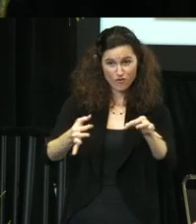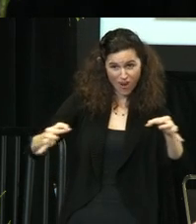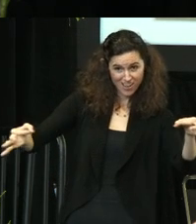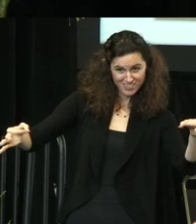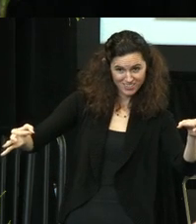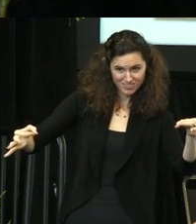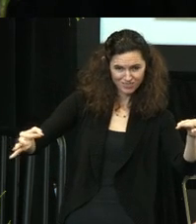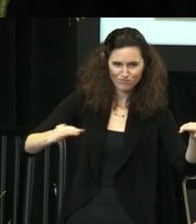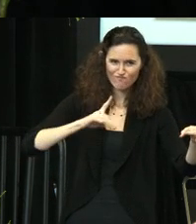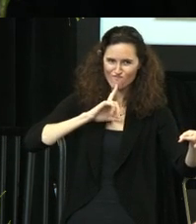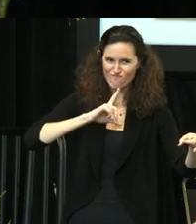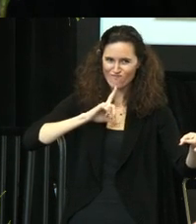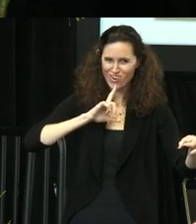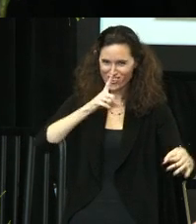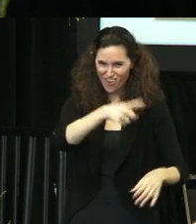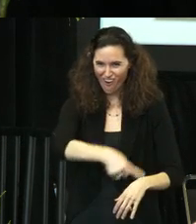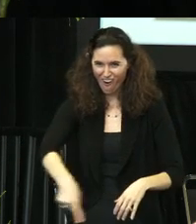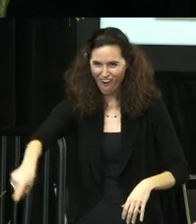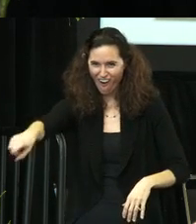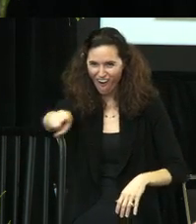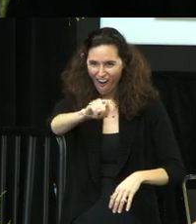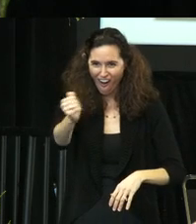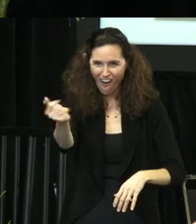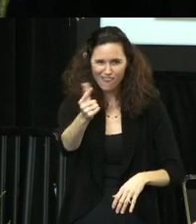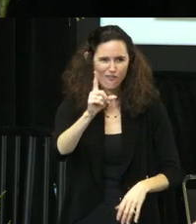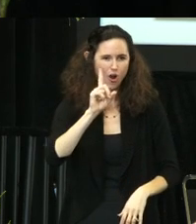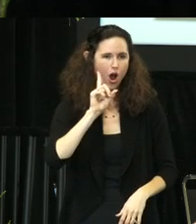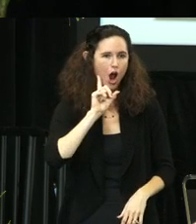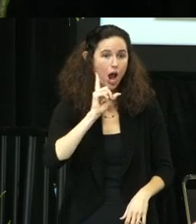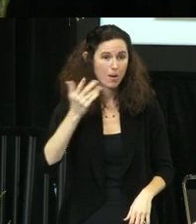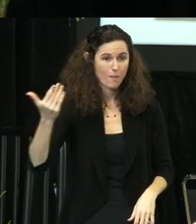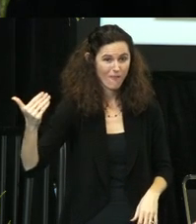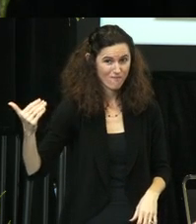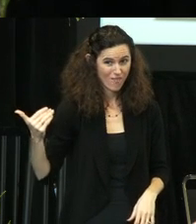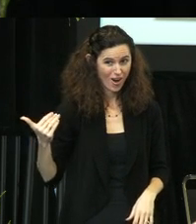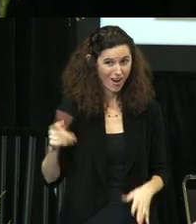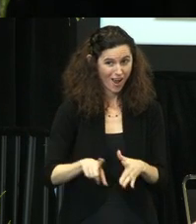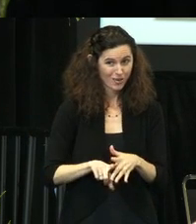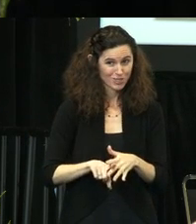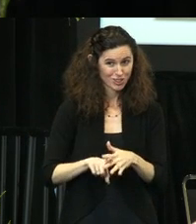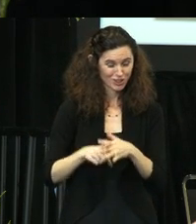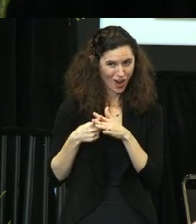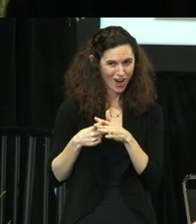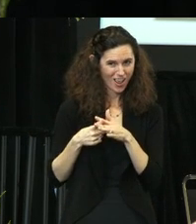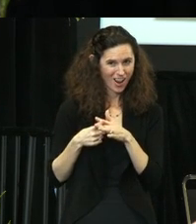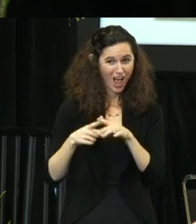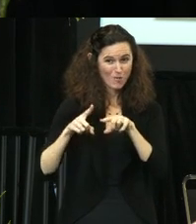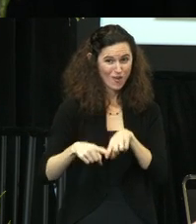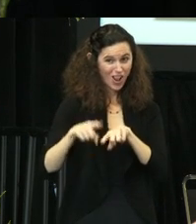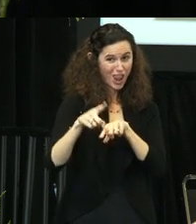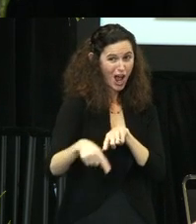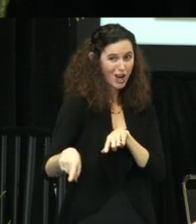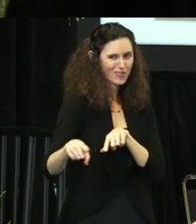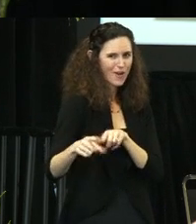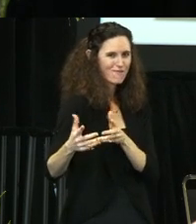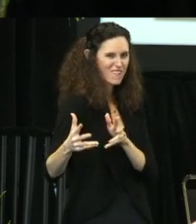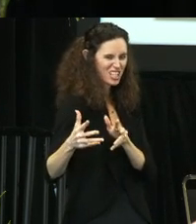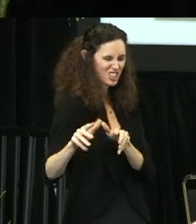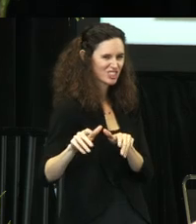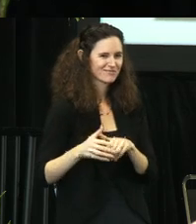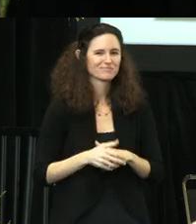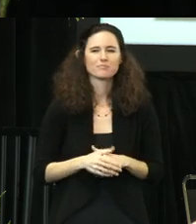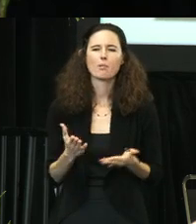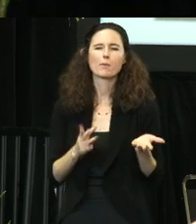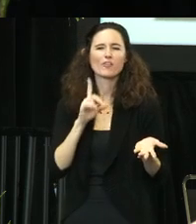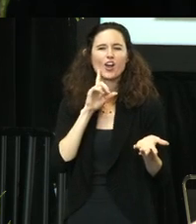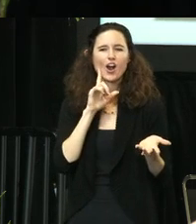am sure every faculty member has heard. In fact, I'm going to start it, and I'm going to rely on you to finish it. Maybe you've heard